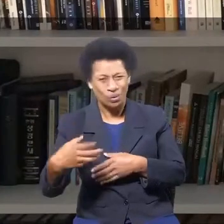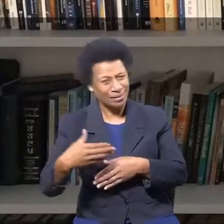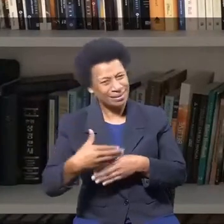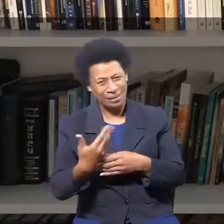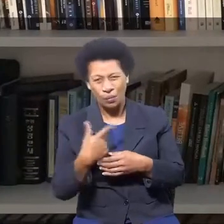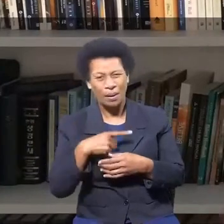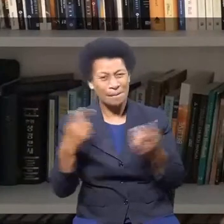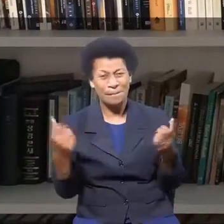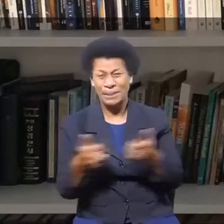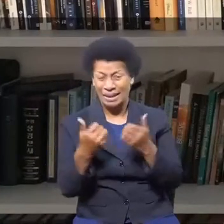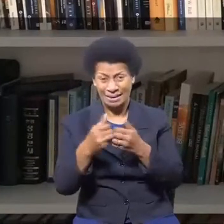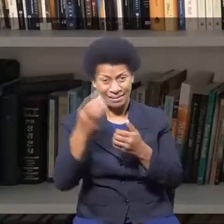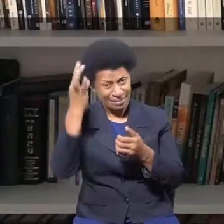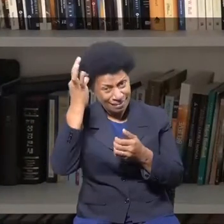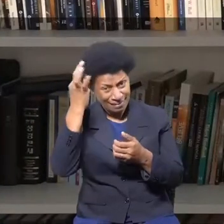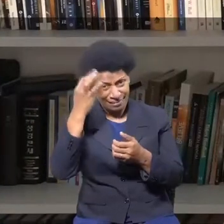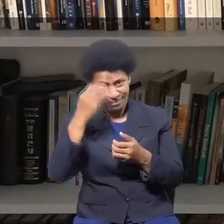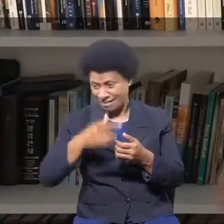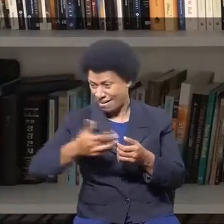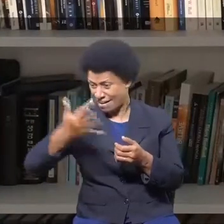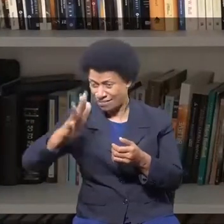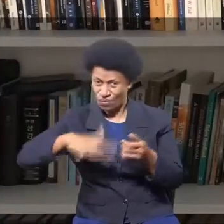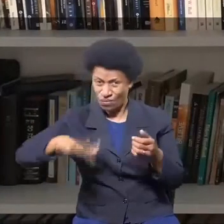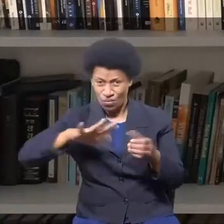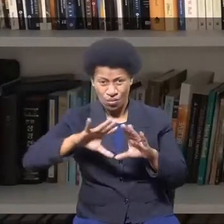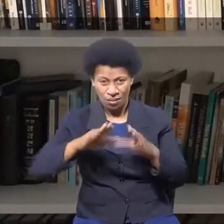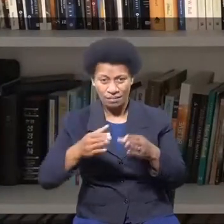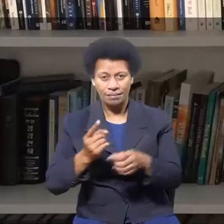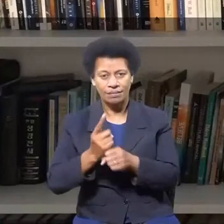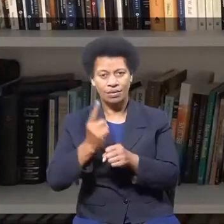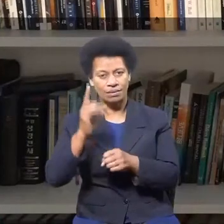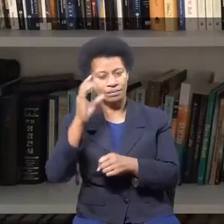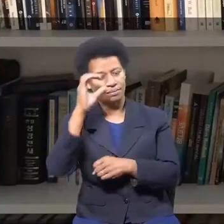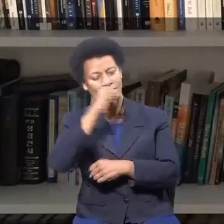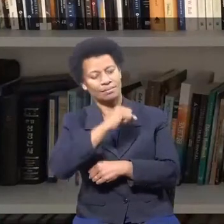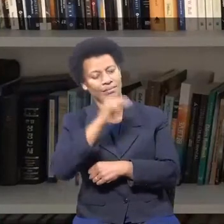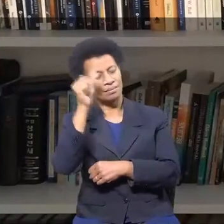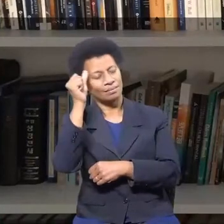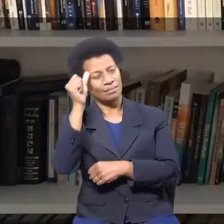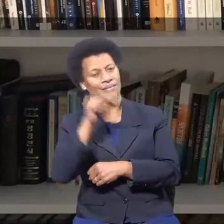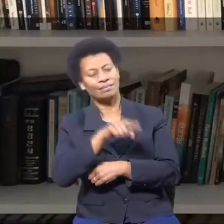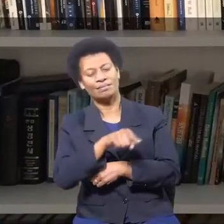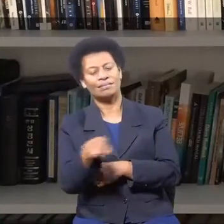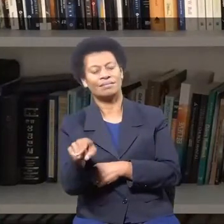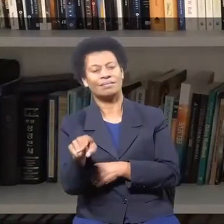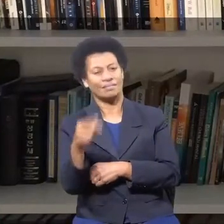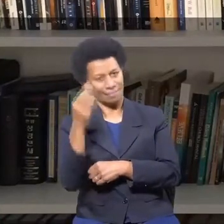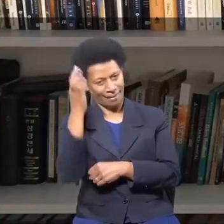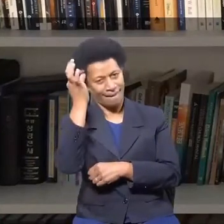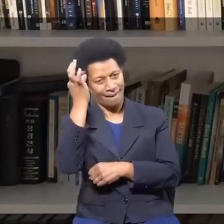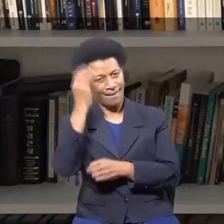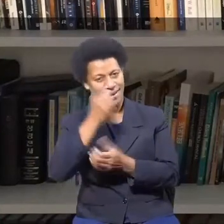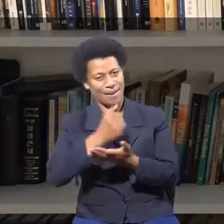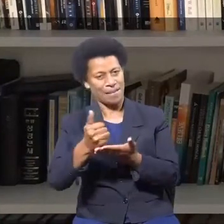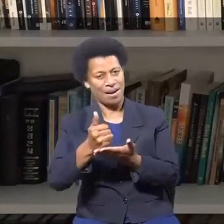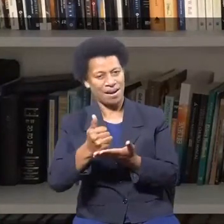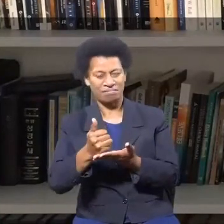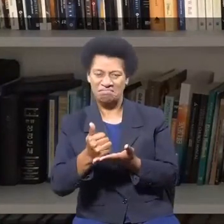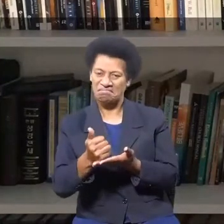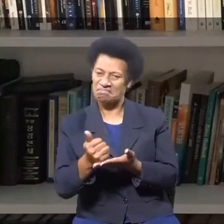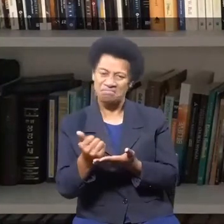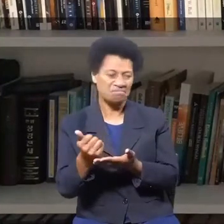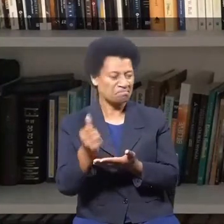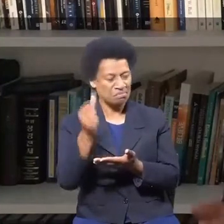that, to count all of the hairs. But God knows all of your hairs, the numbers of your hairs right